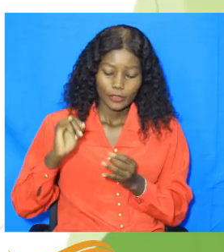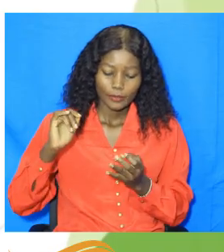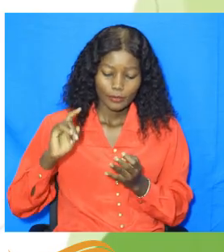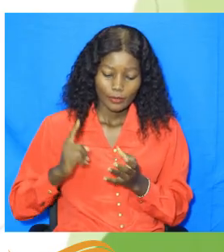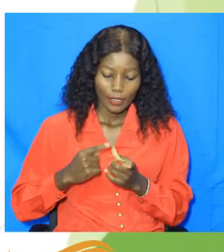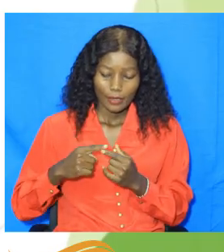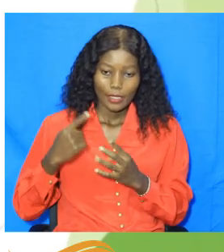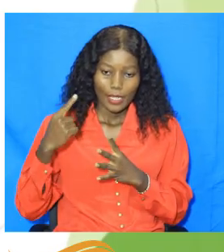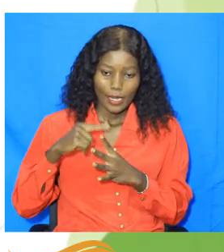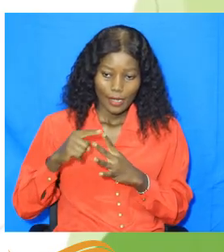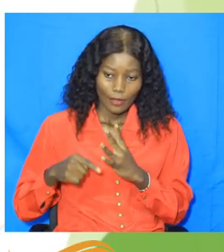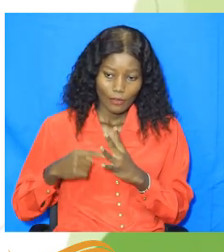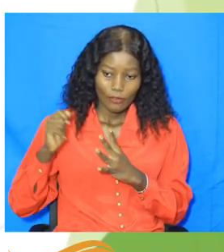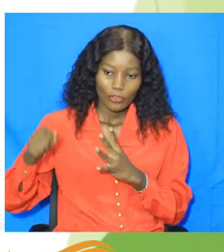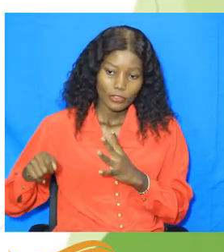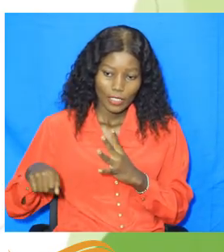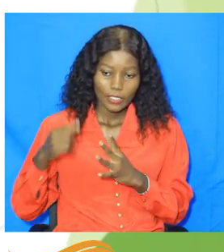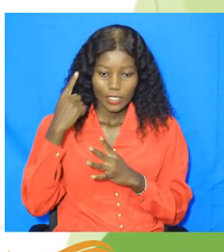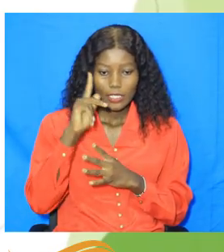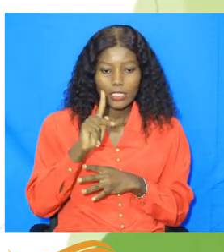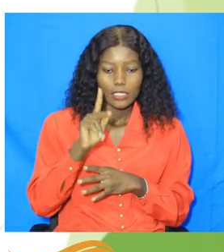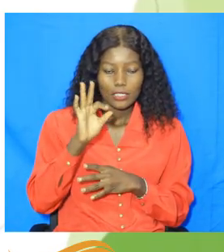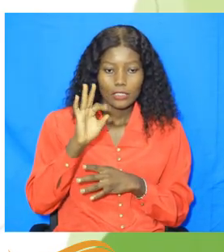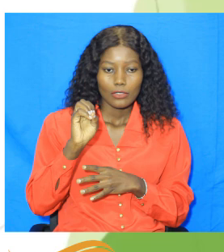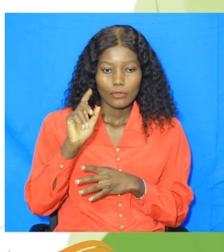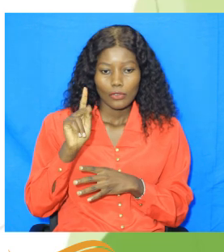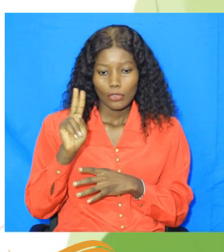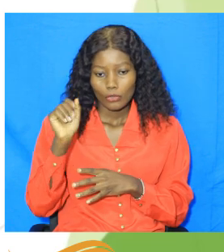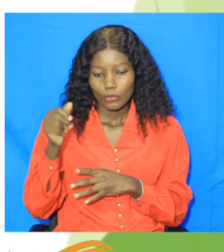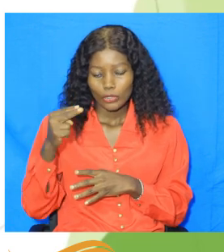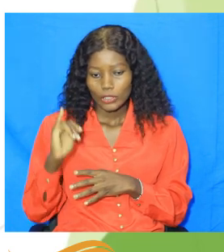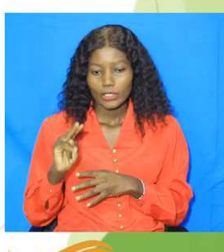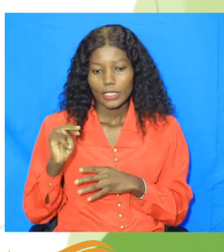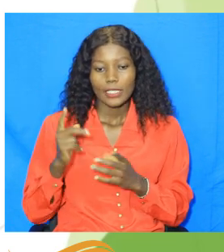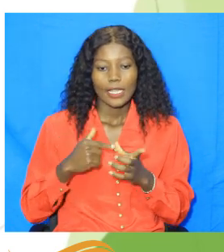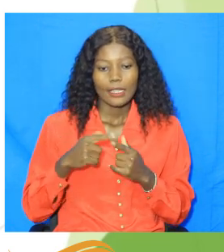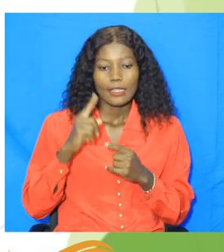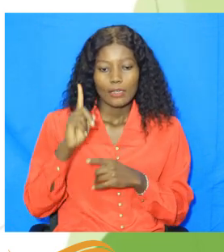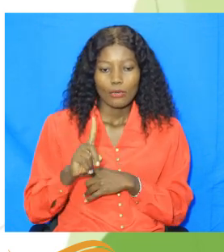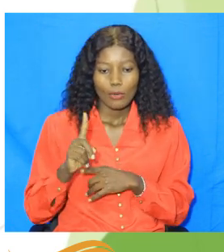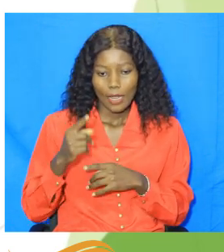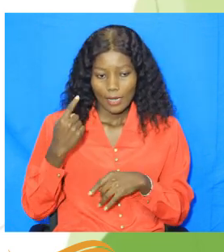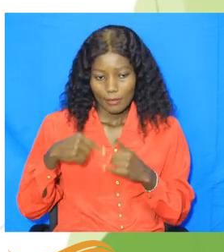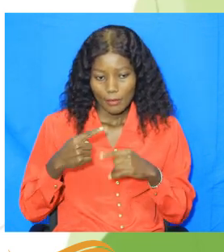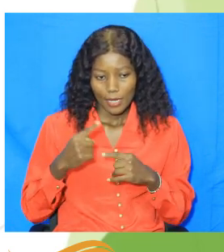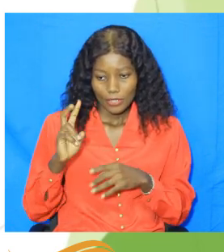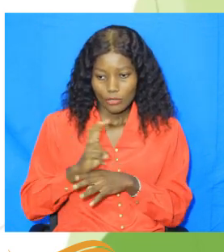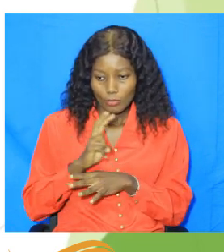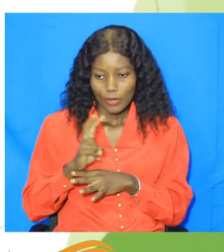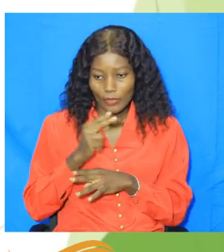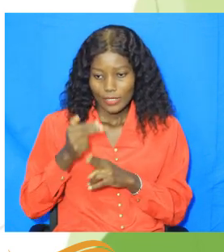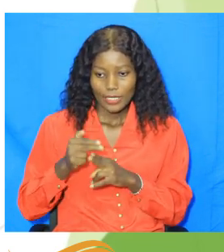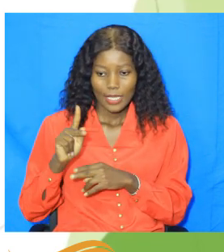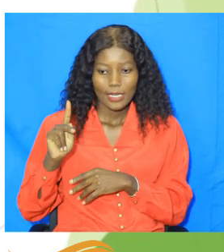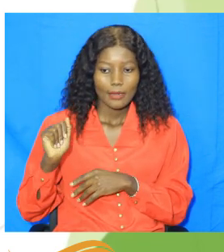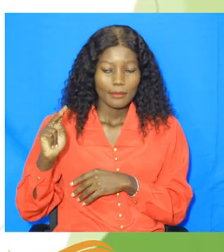judges, Fukushin, and one match supervisor, we call him or her